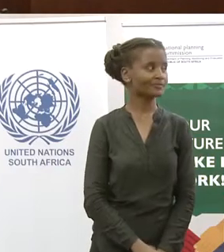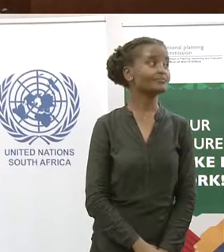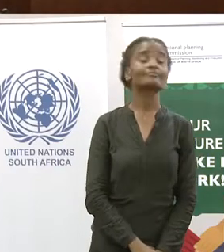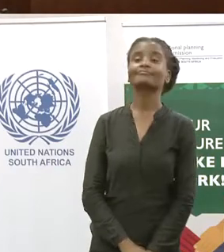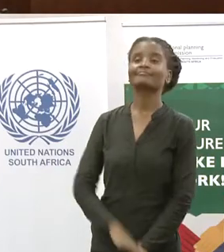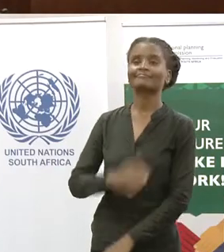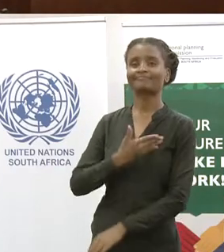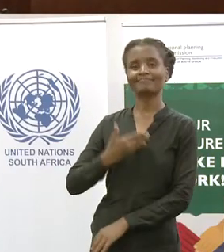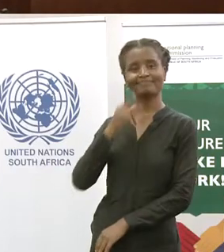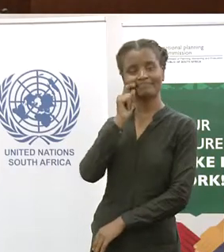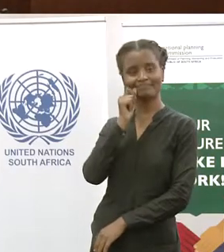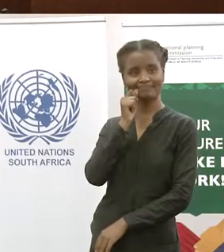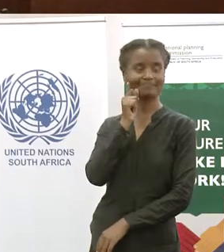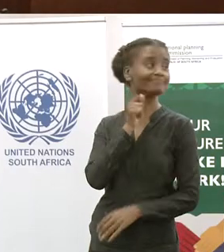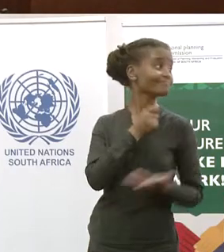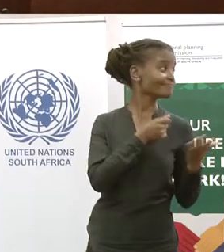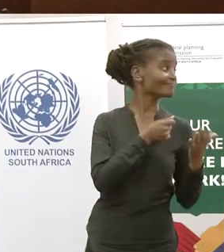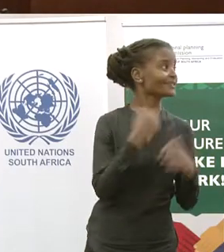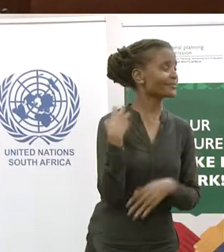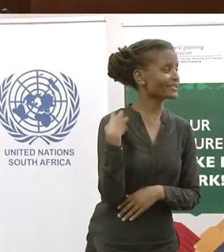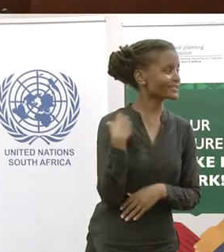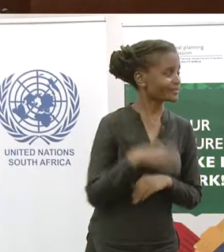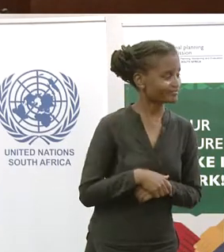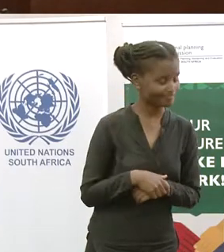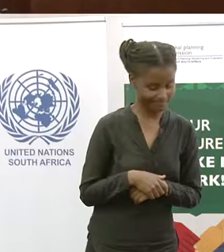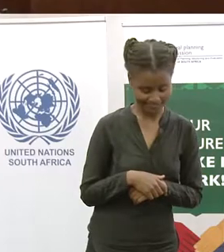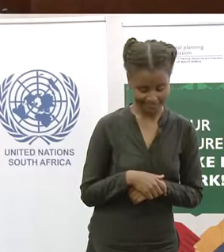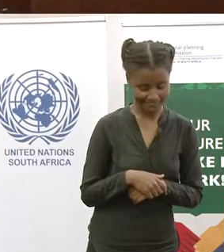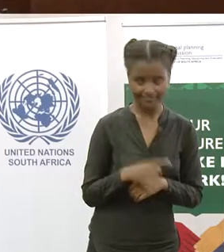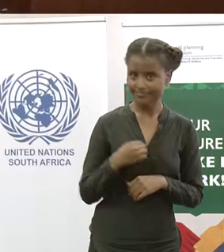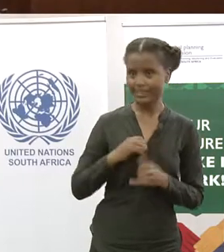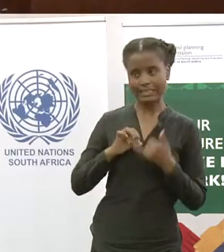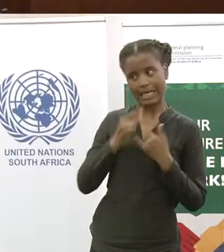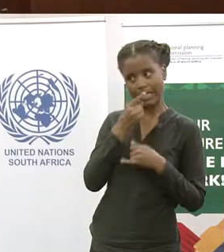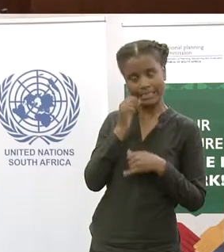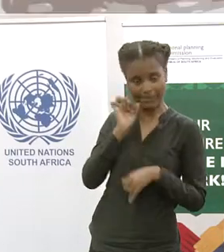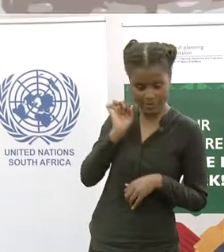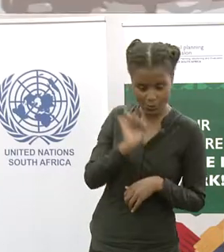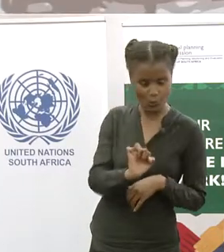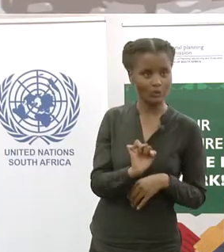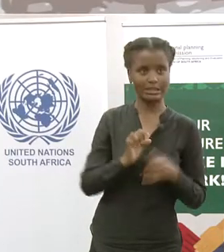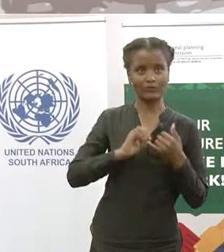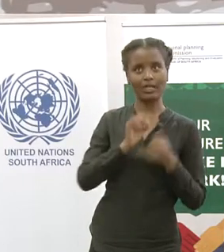Ladies and gentlemen, Madam Minister, I'm not going to try to pronounce your name.